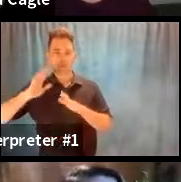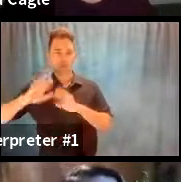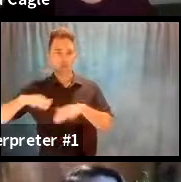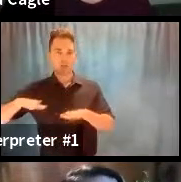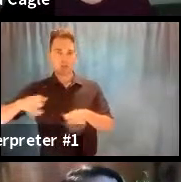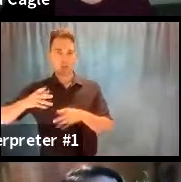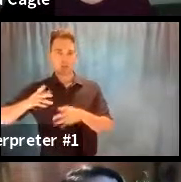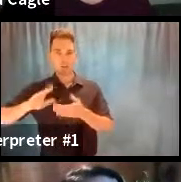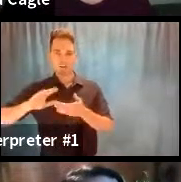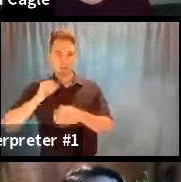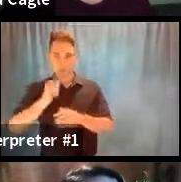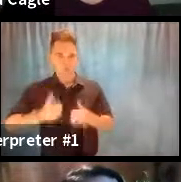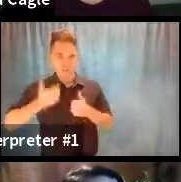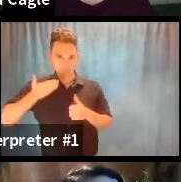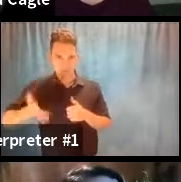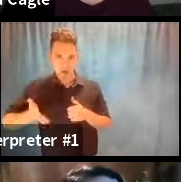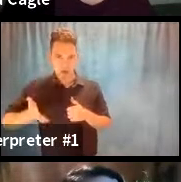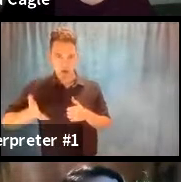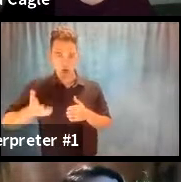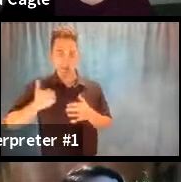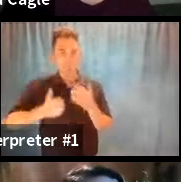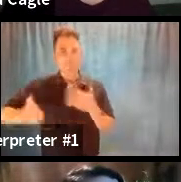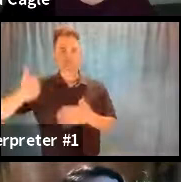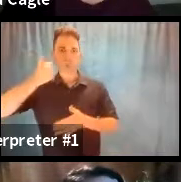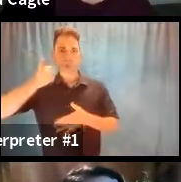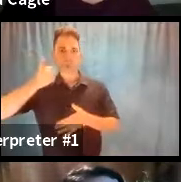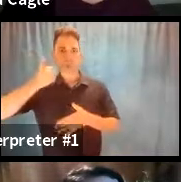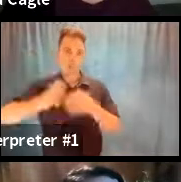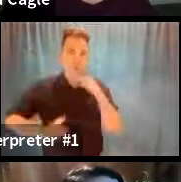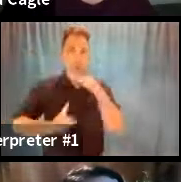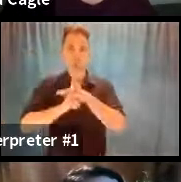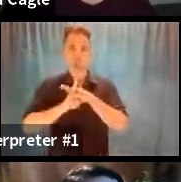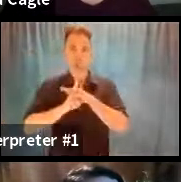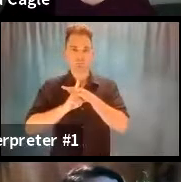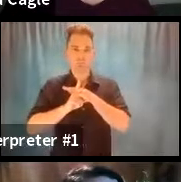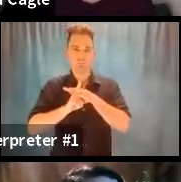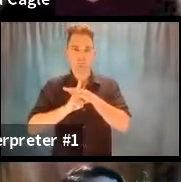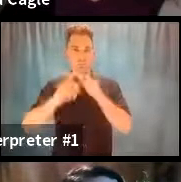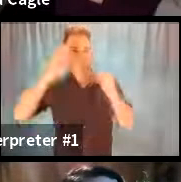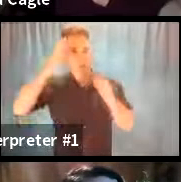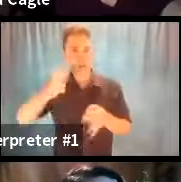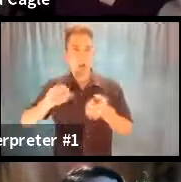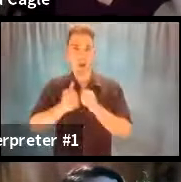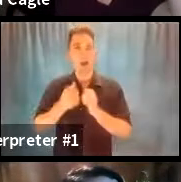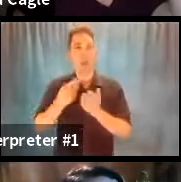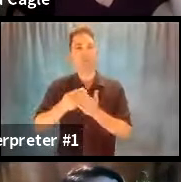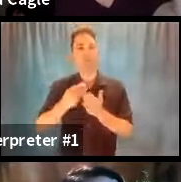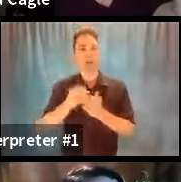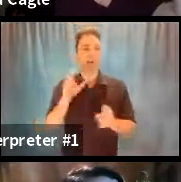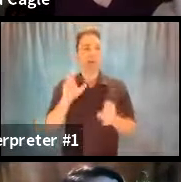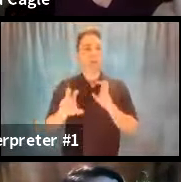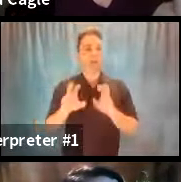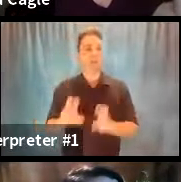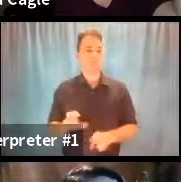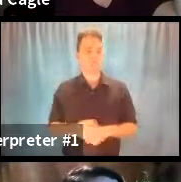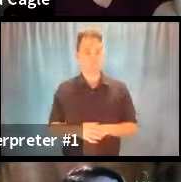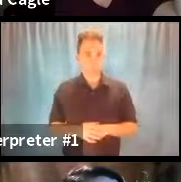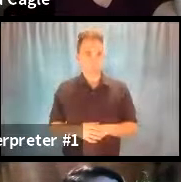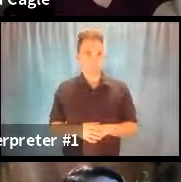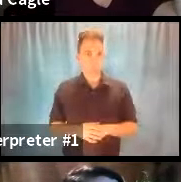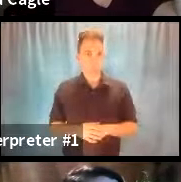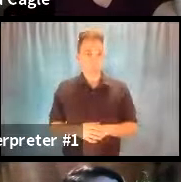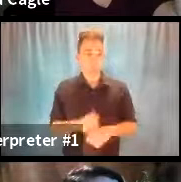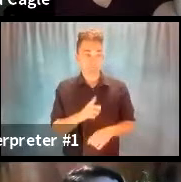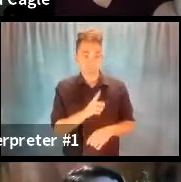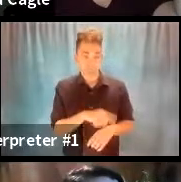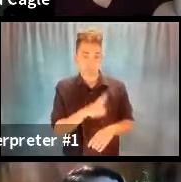that neighborhood coming in that neighborhood deciding on how that money should be spent. Those ladies worked